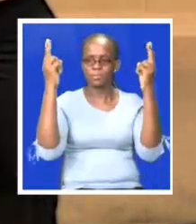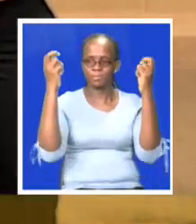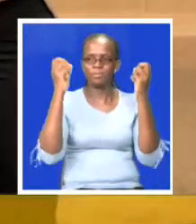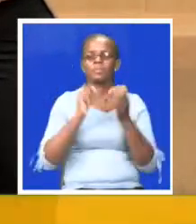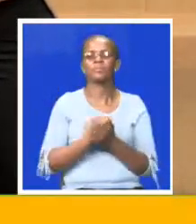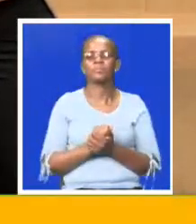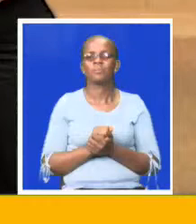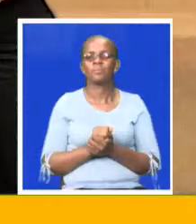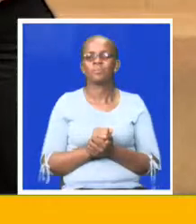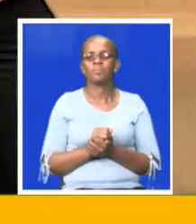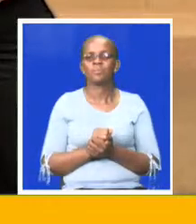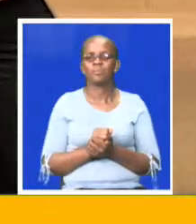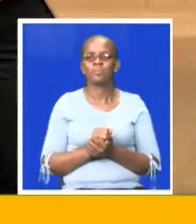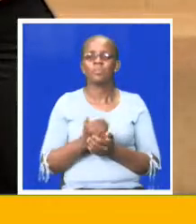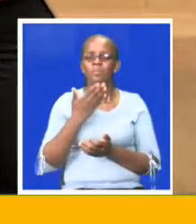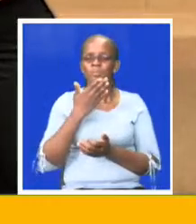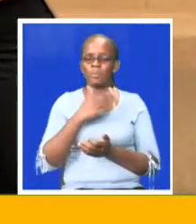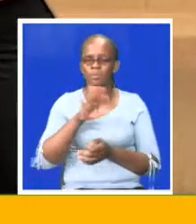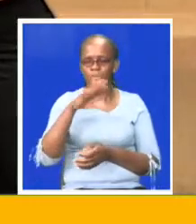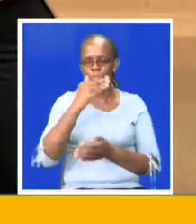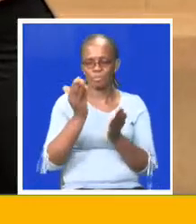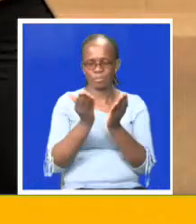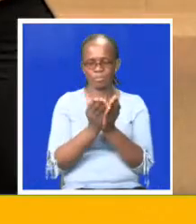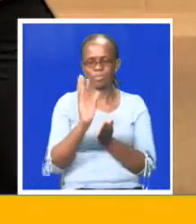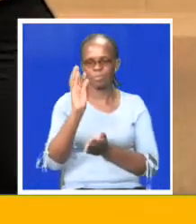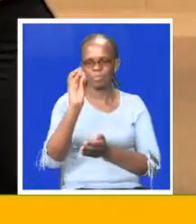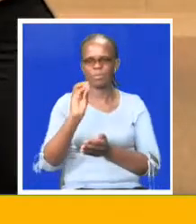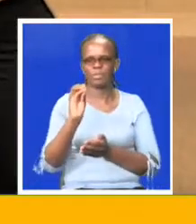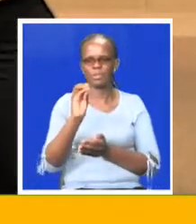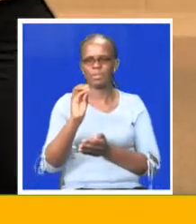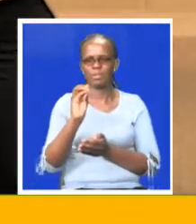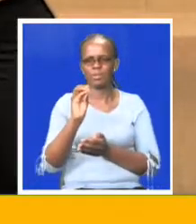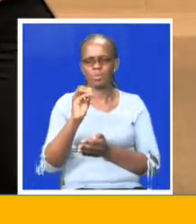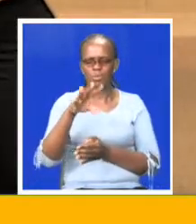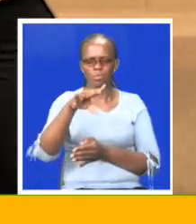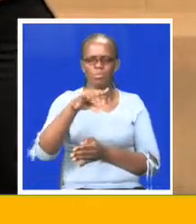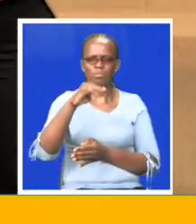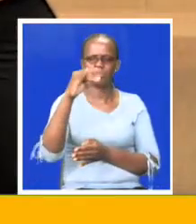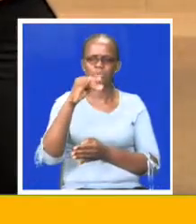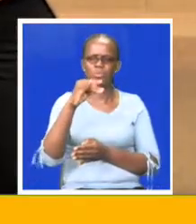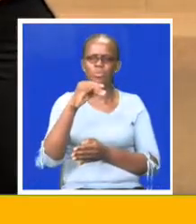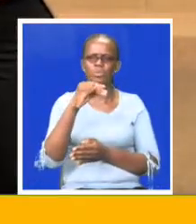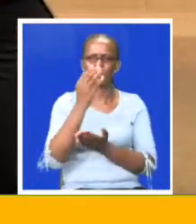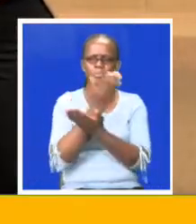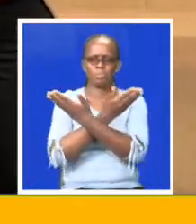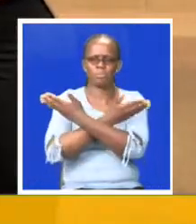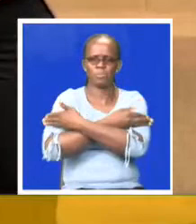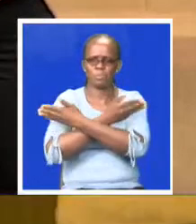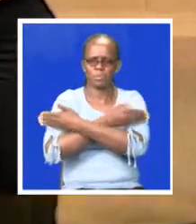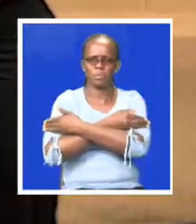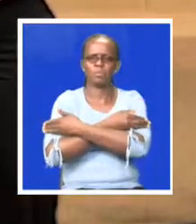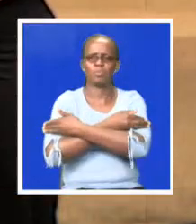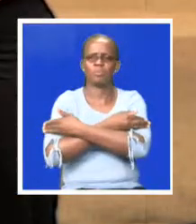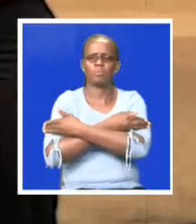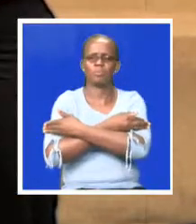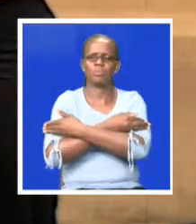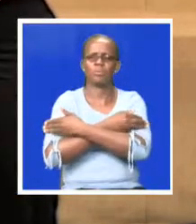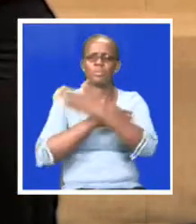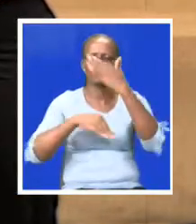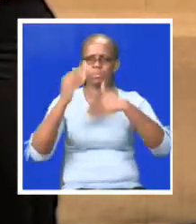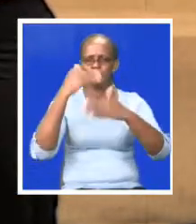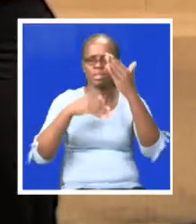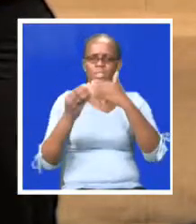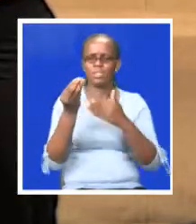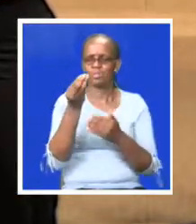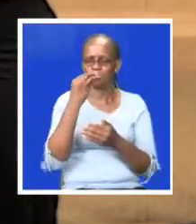the grade 0s to be able to identify bodybuilding foods and also identify the number of the week as well as the